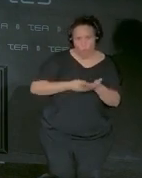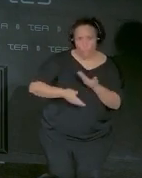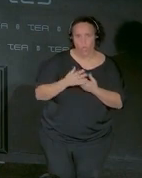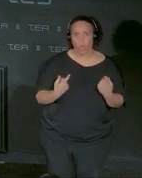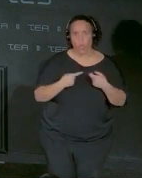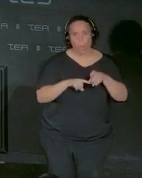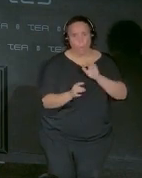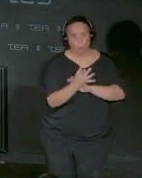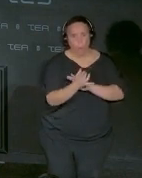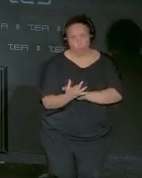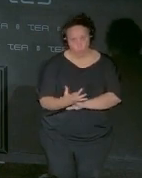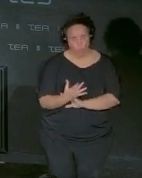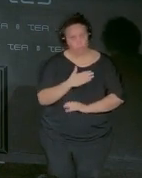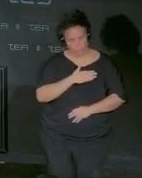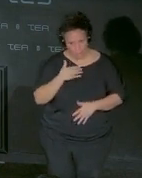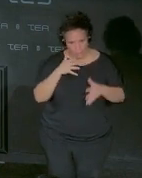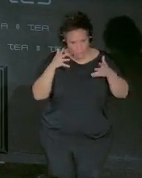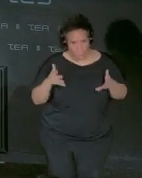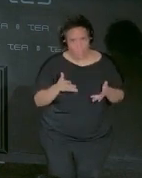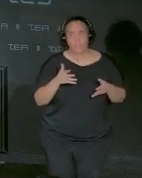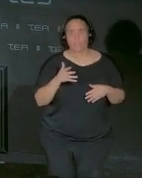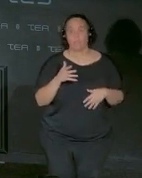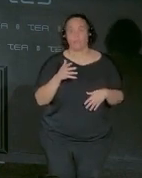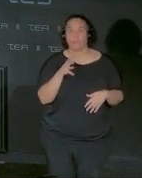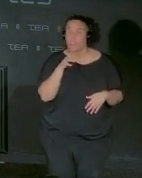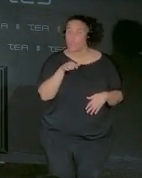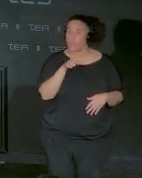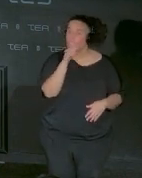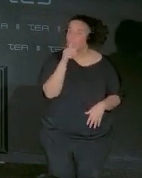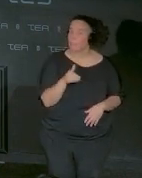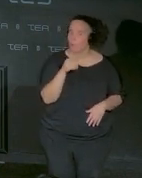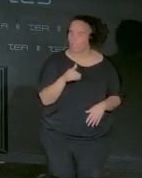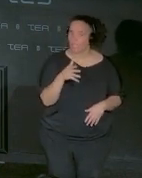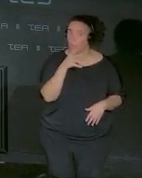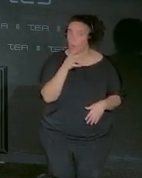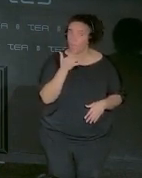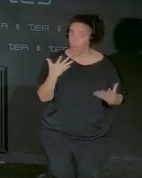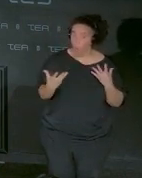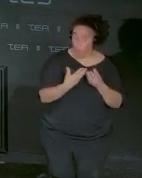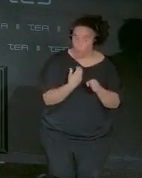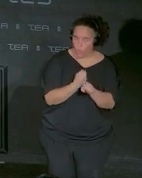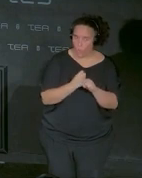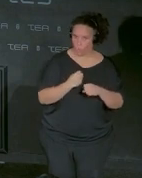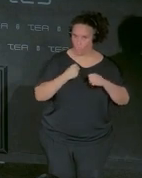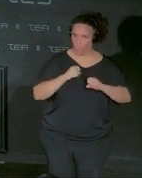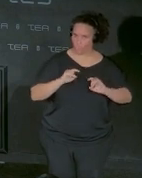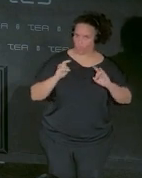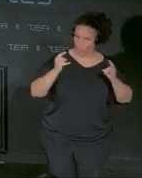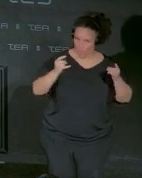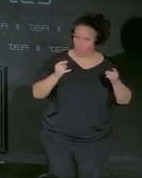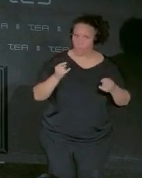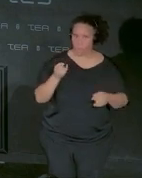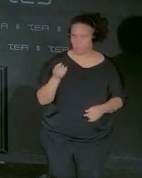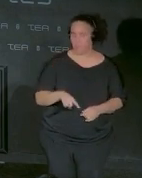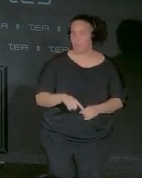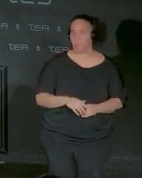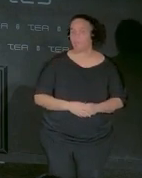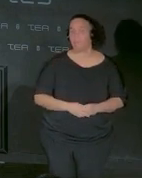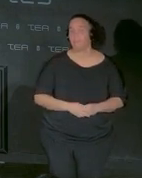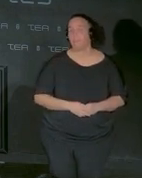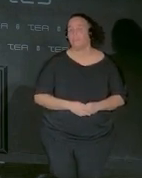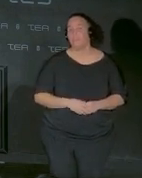What you can also do is identify promising teams and games and help them become great. We see a lot of potential, and once we see potential, once we